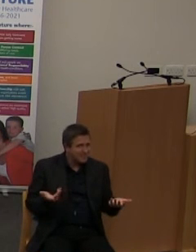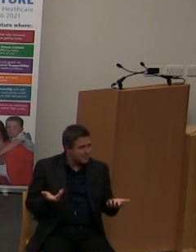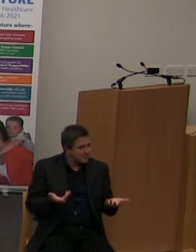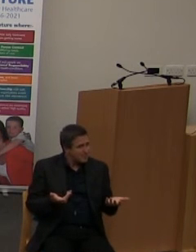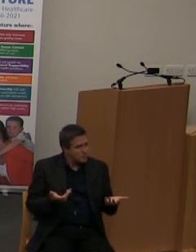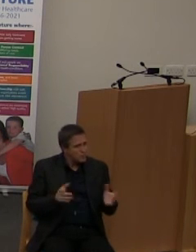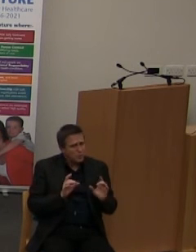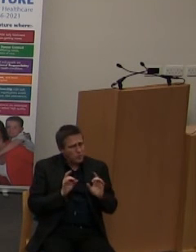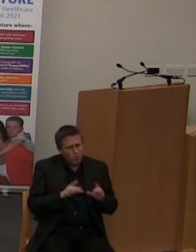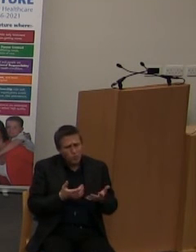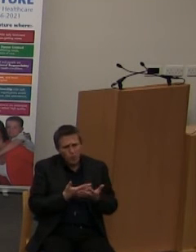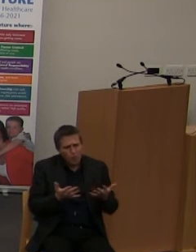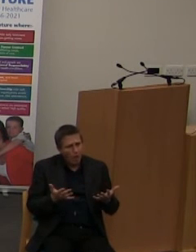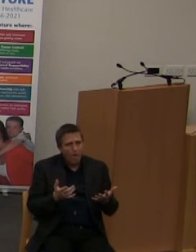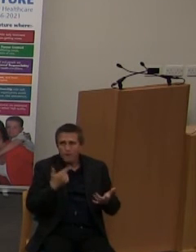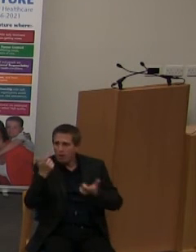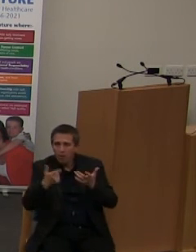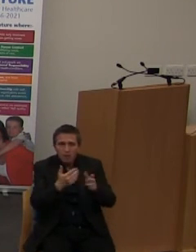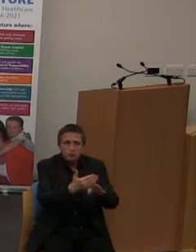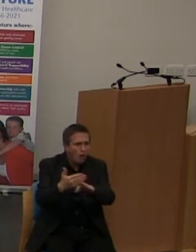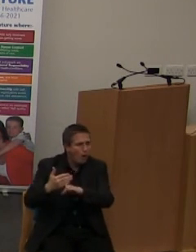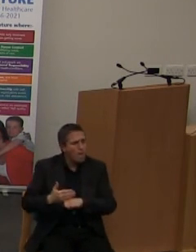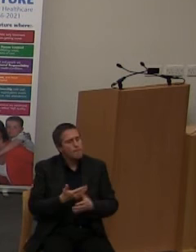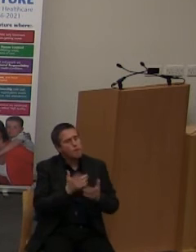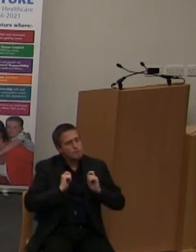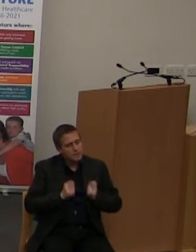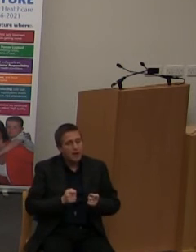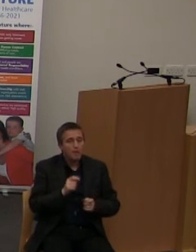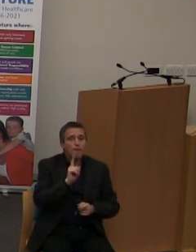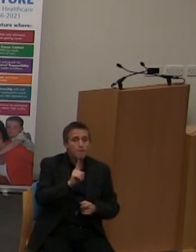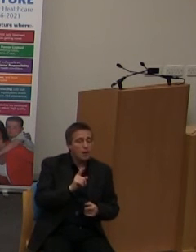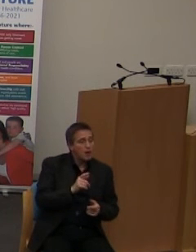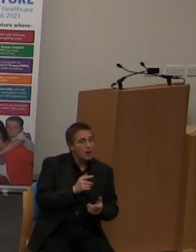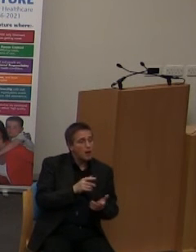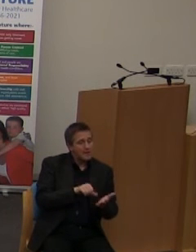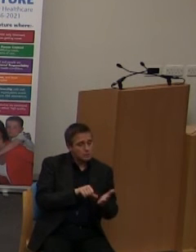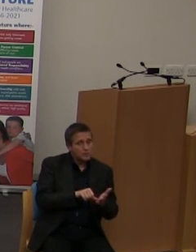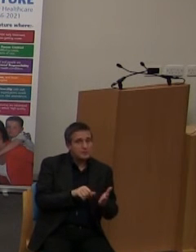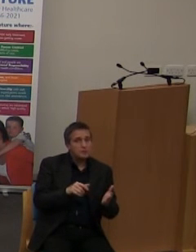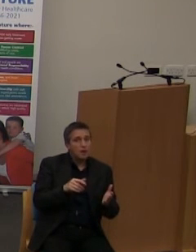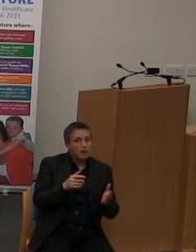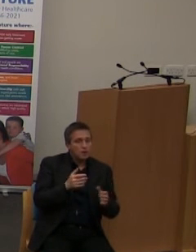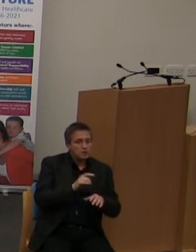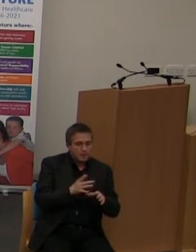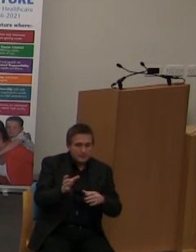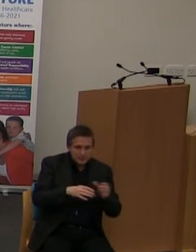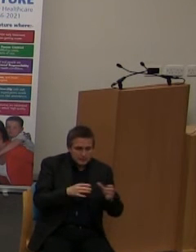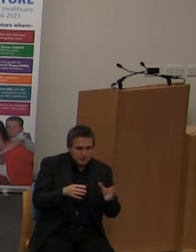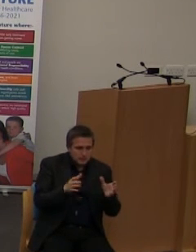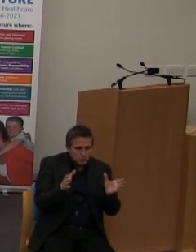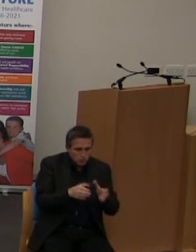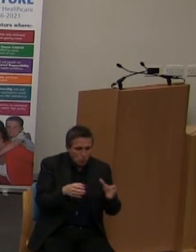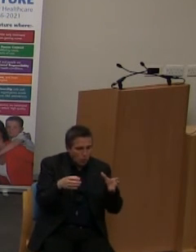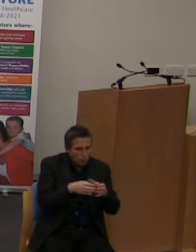staffing establishment. What I think is more difficult in some of the areas, we have a small cohort of staff and they are quite specialised, and that does become, you